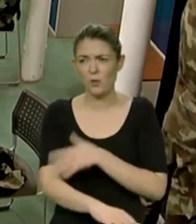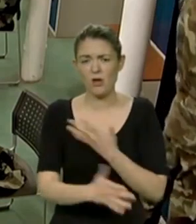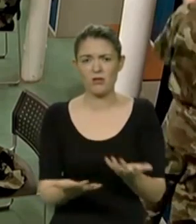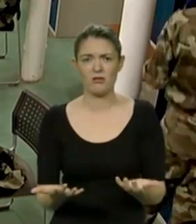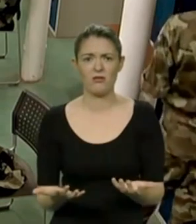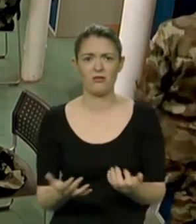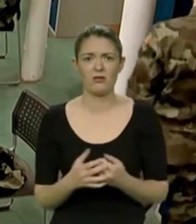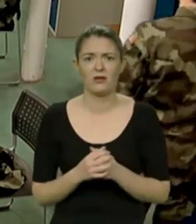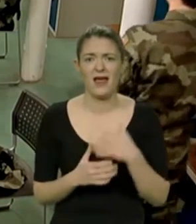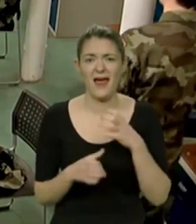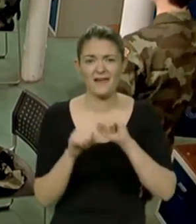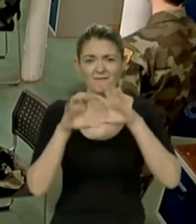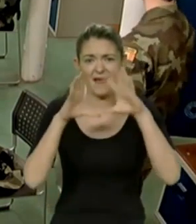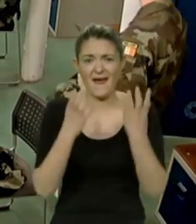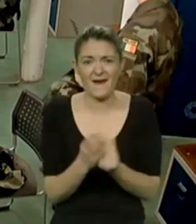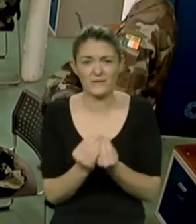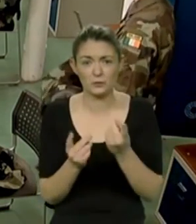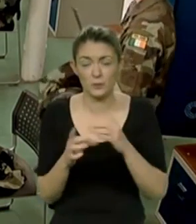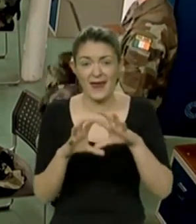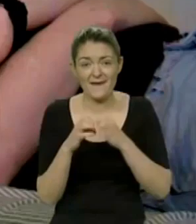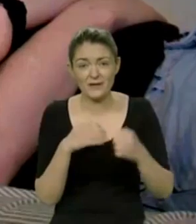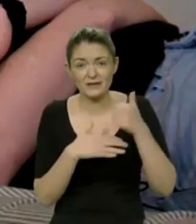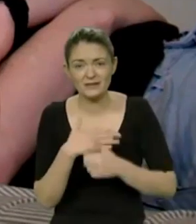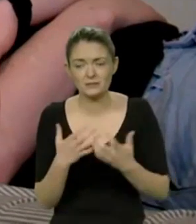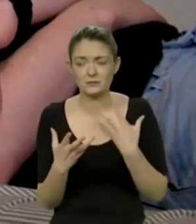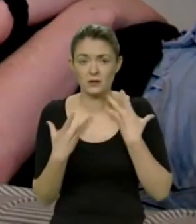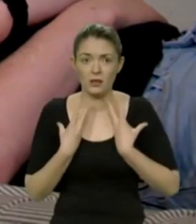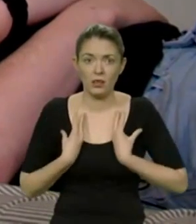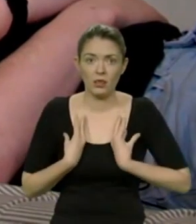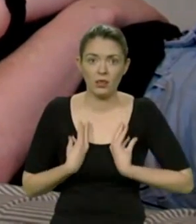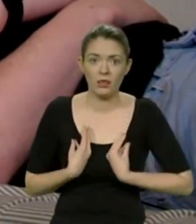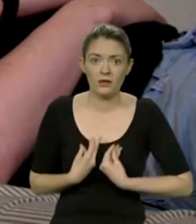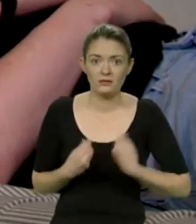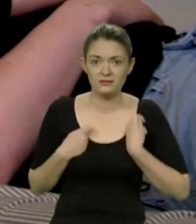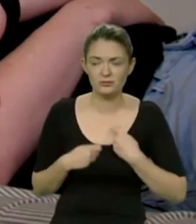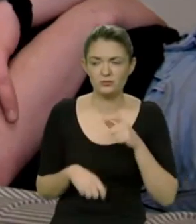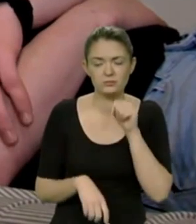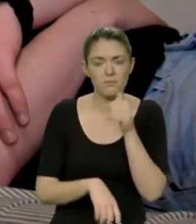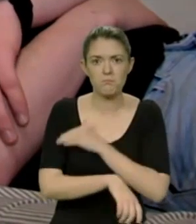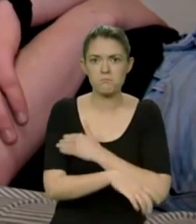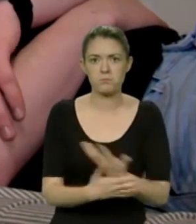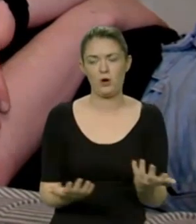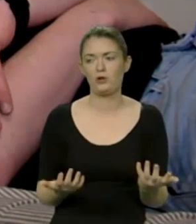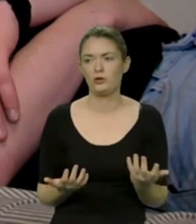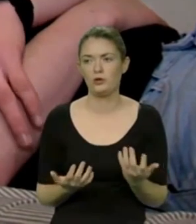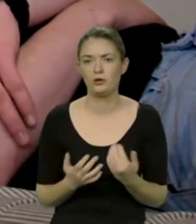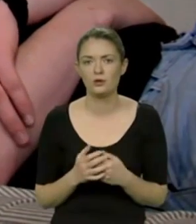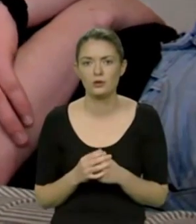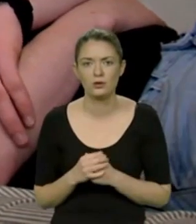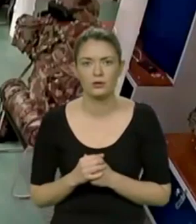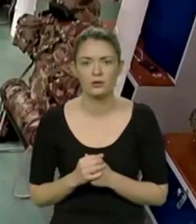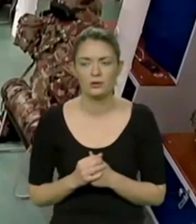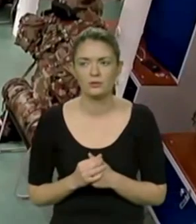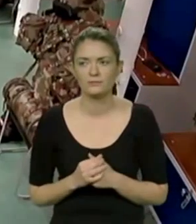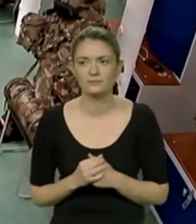Having all the stuff that you have to do and doing it every day, so sometimes it just drains you completely. You're like, oh, can't be bothered doing